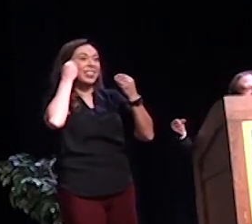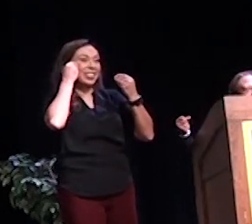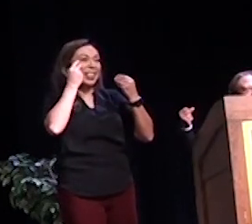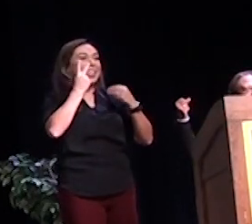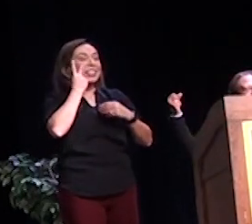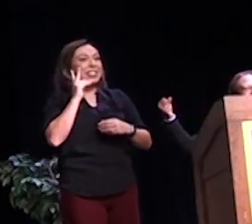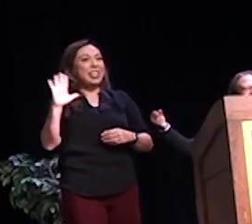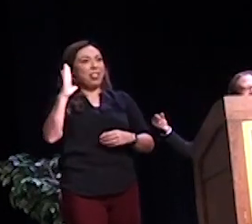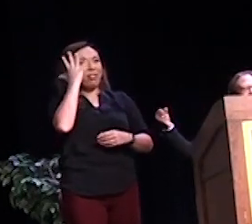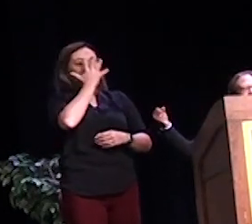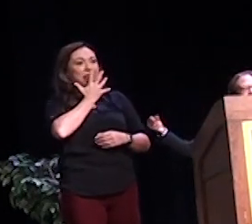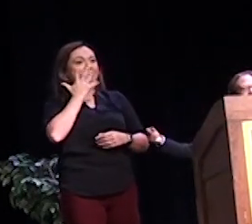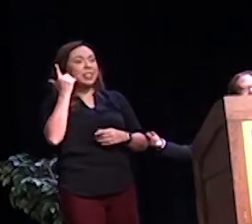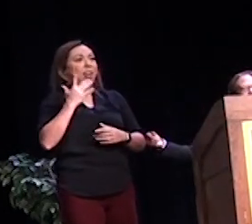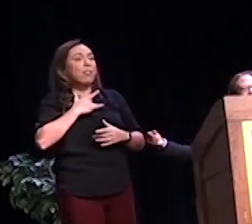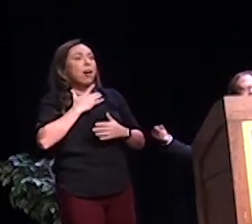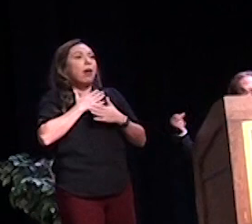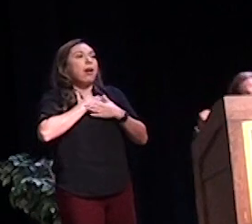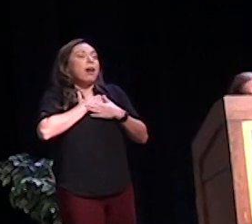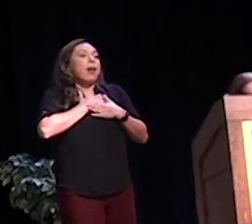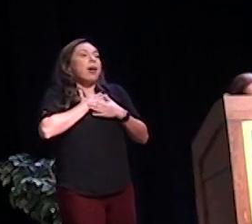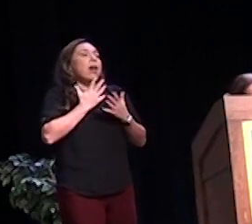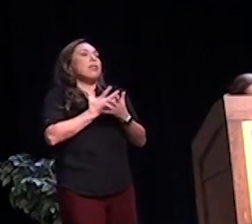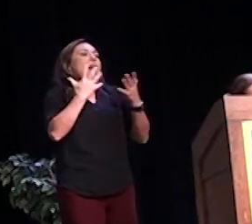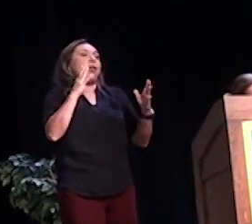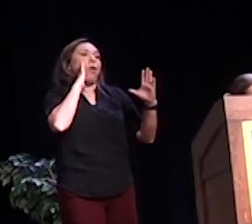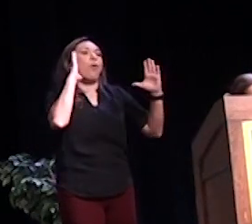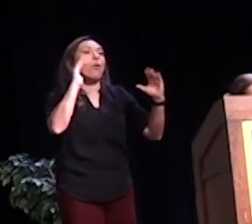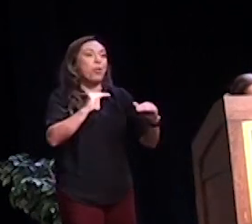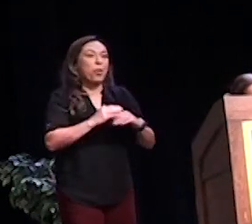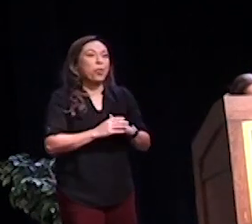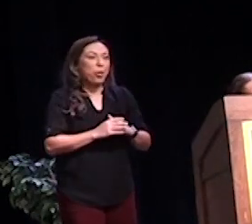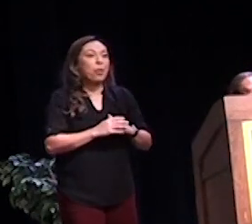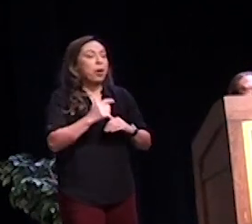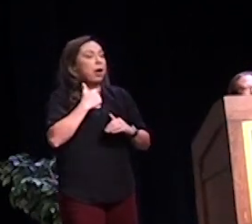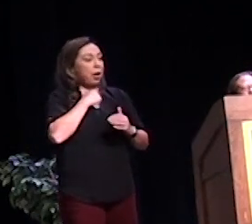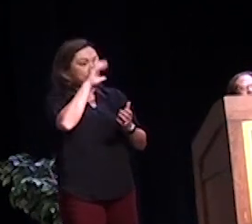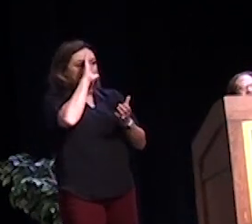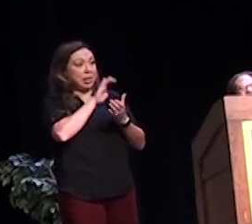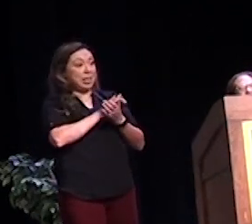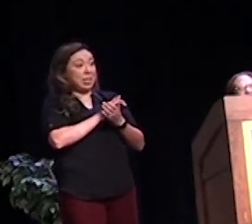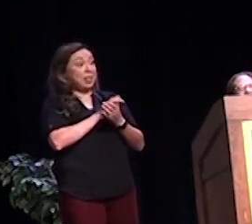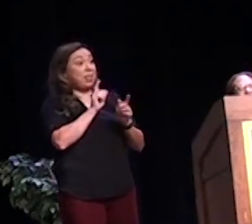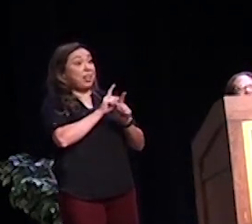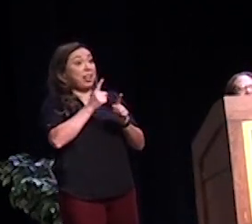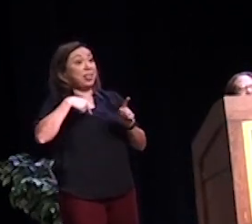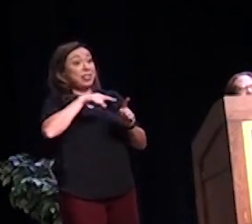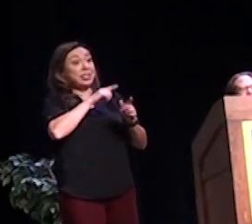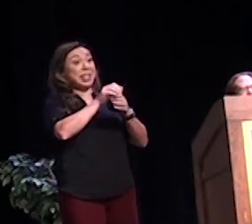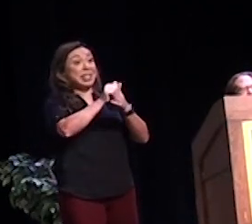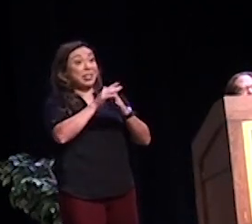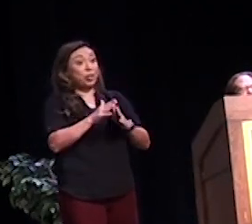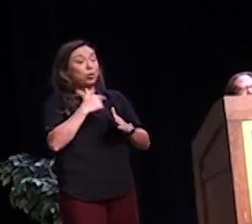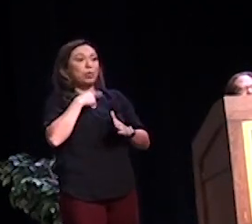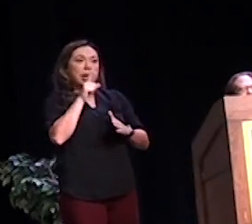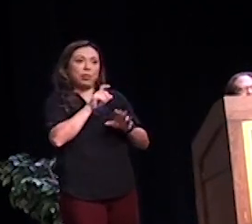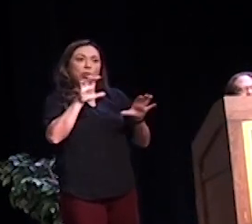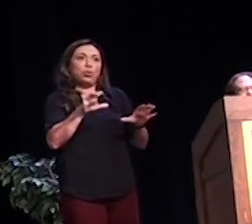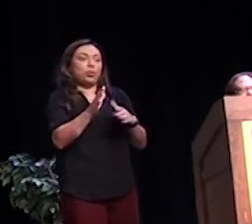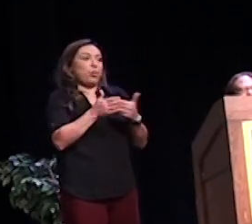that came with this opportunity. I'm a firm believer that as leaders, we need to do everything we can to instill